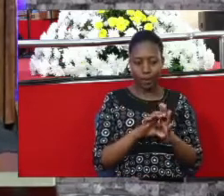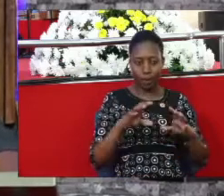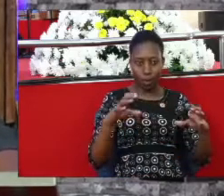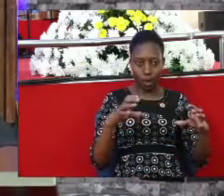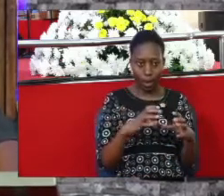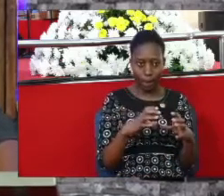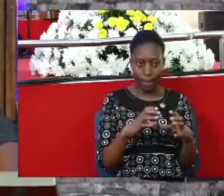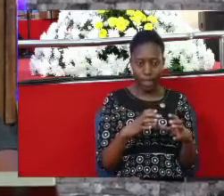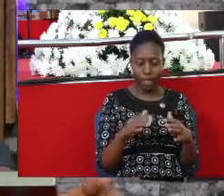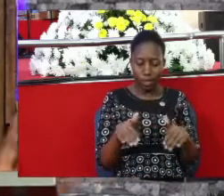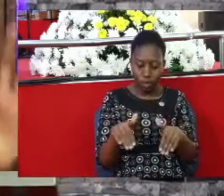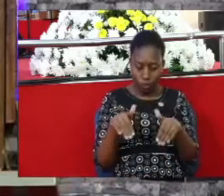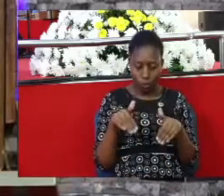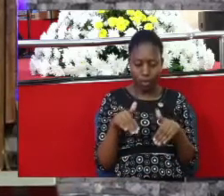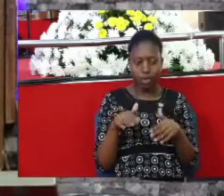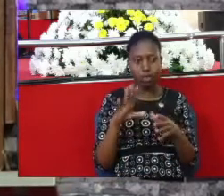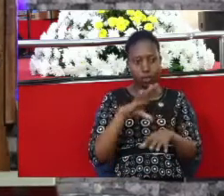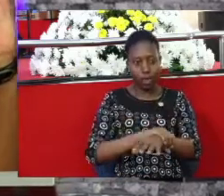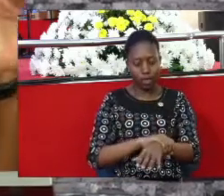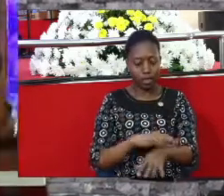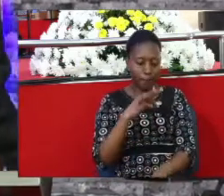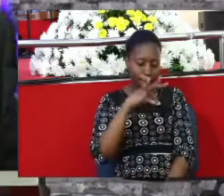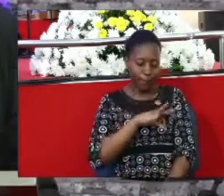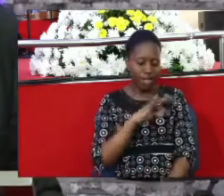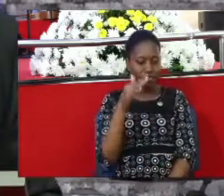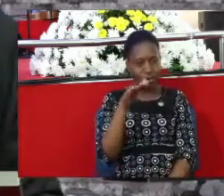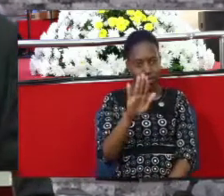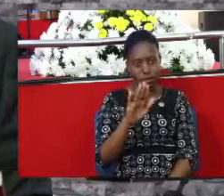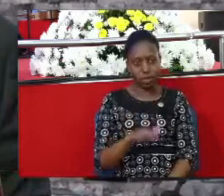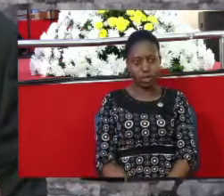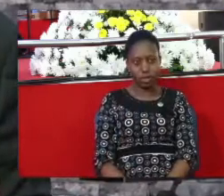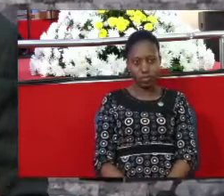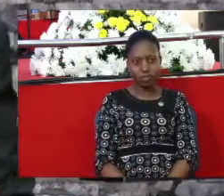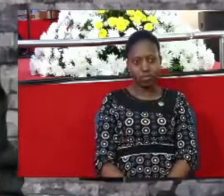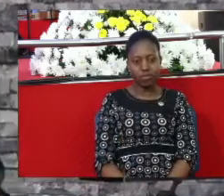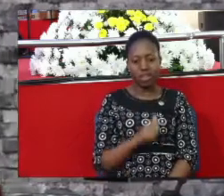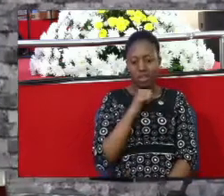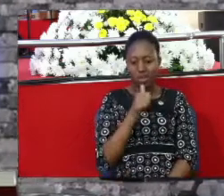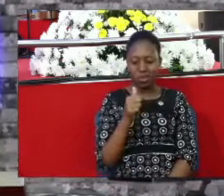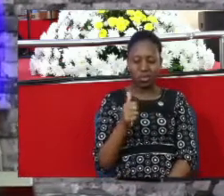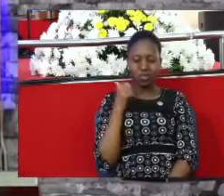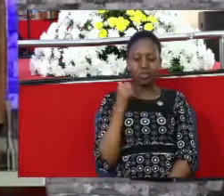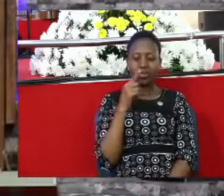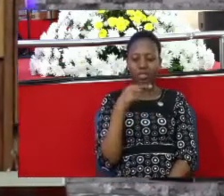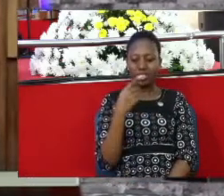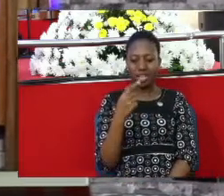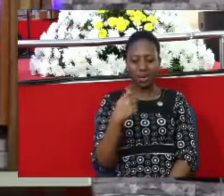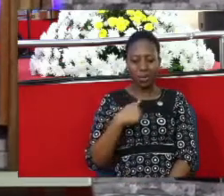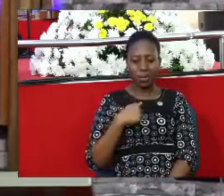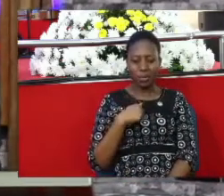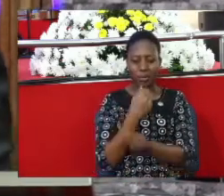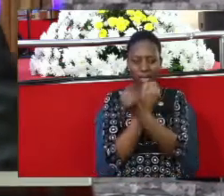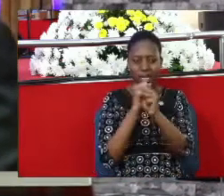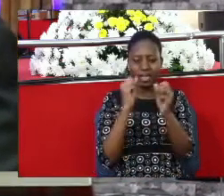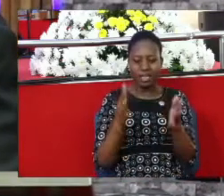yako. Usiseme mimi sina haja ya, unajua nimeokoka na mpenda Yesu. Pesa, mimi nataka kwenda binguni. Kama